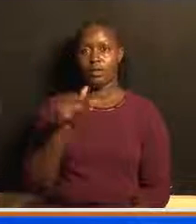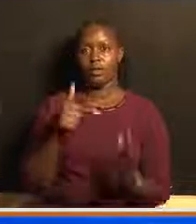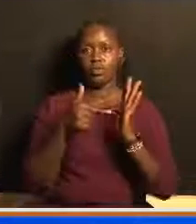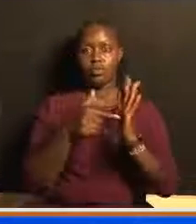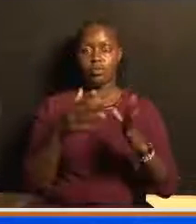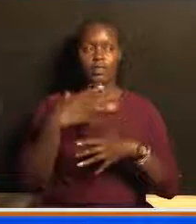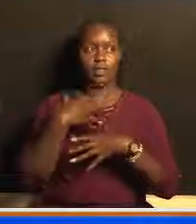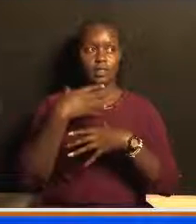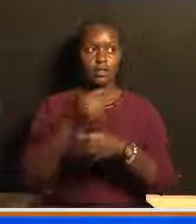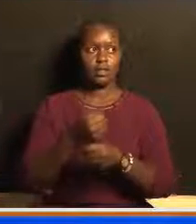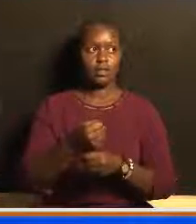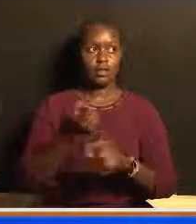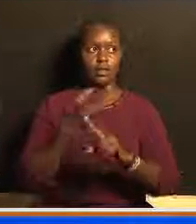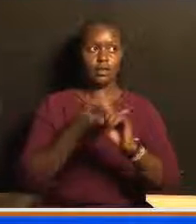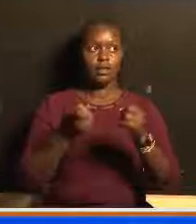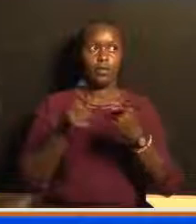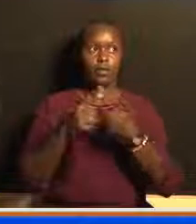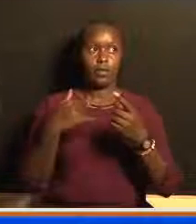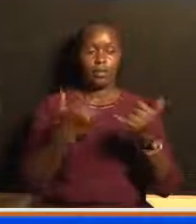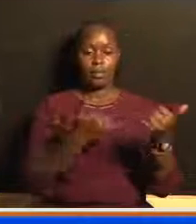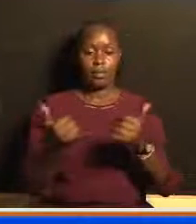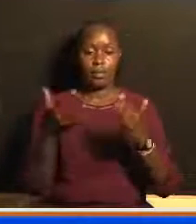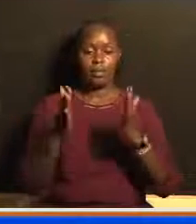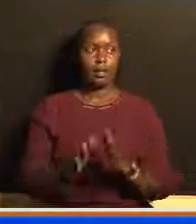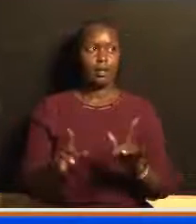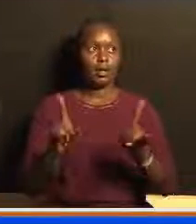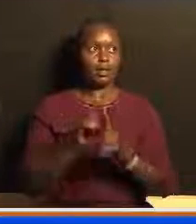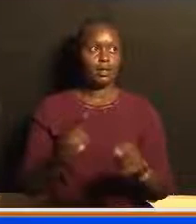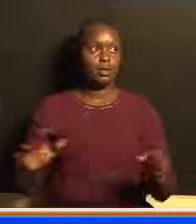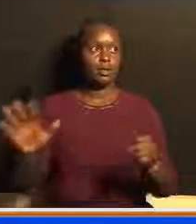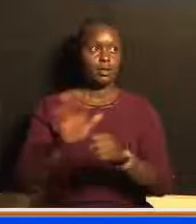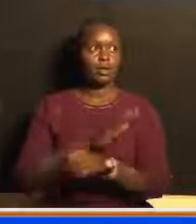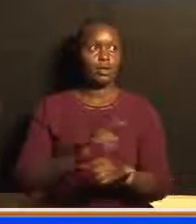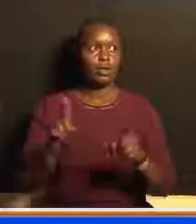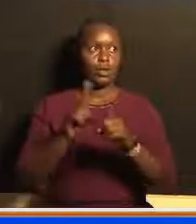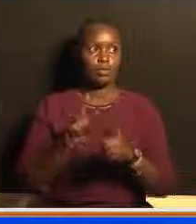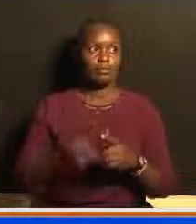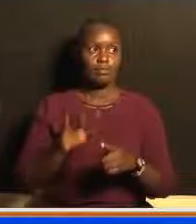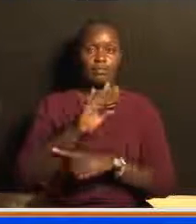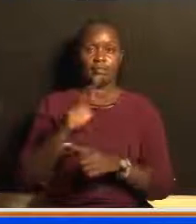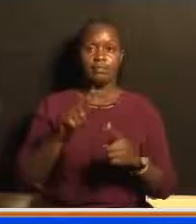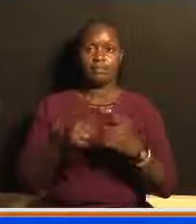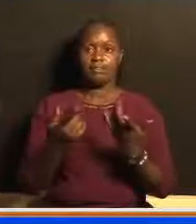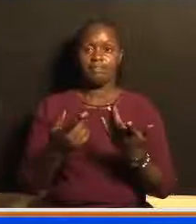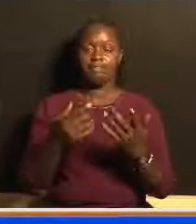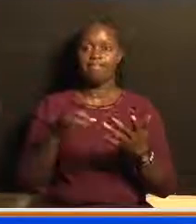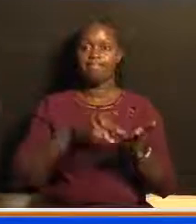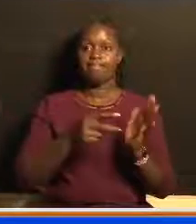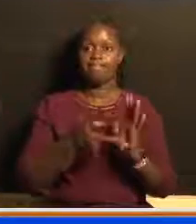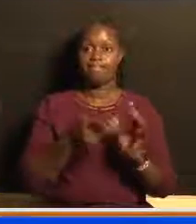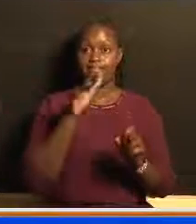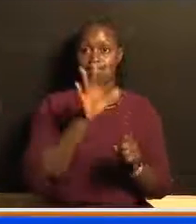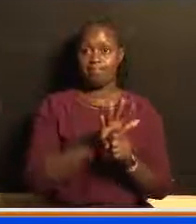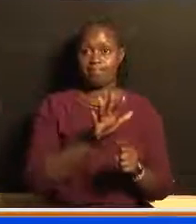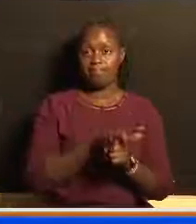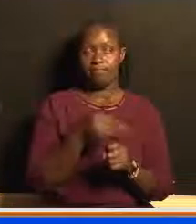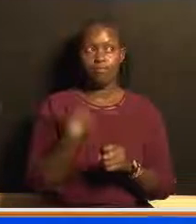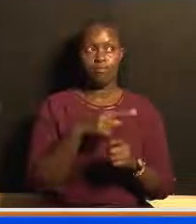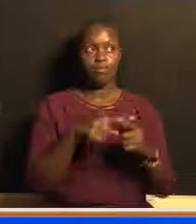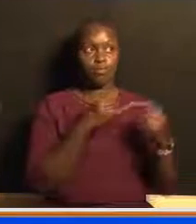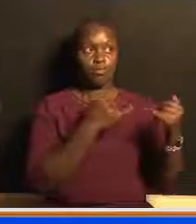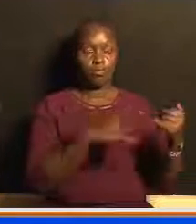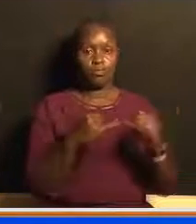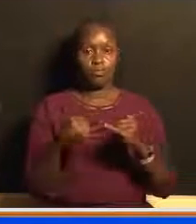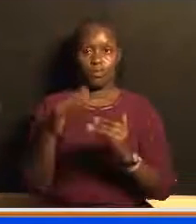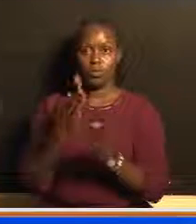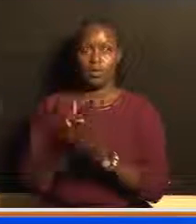trust from the players, of course, as a whole, and their presence details a lot. So we tried. It has been